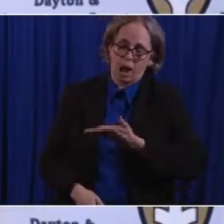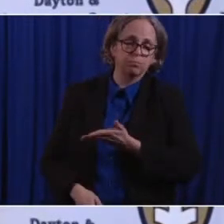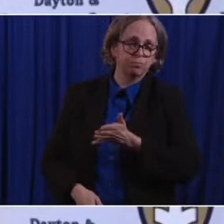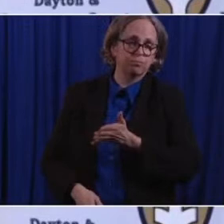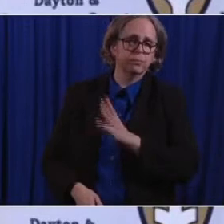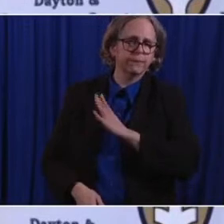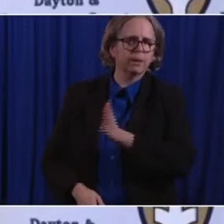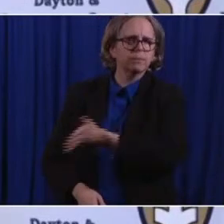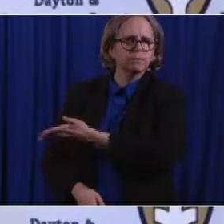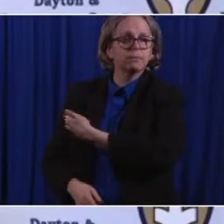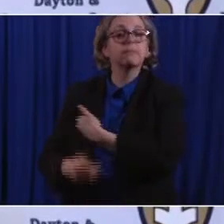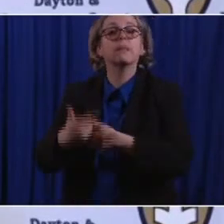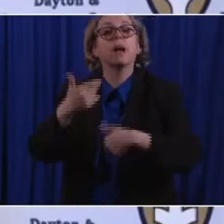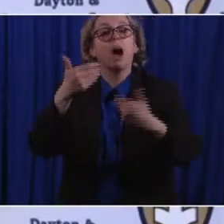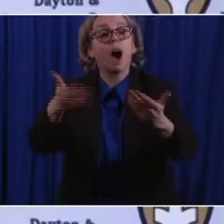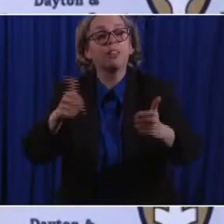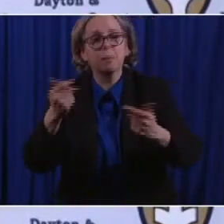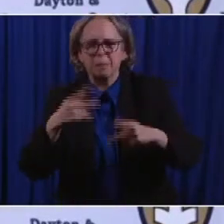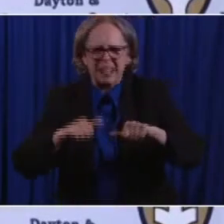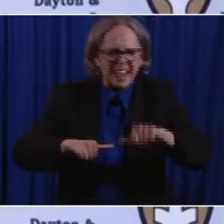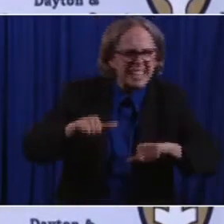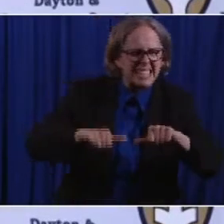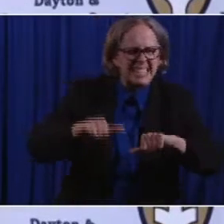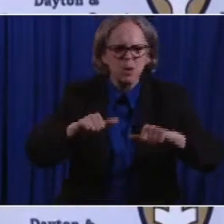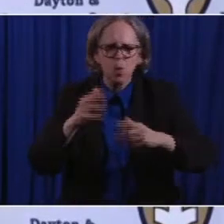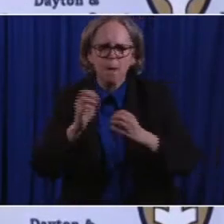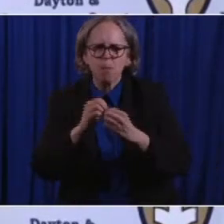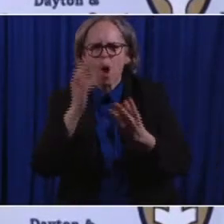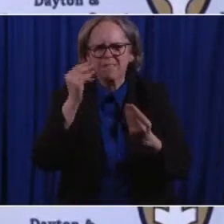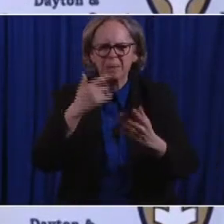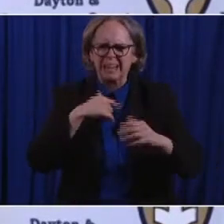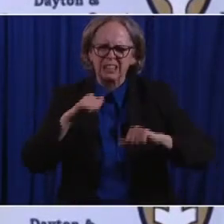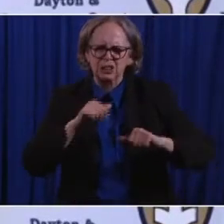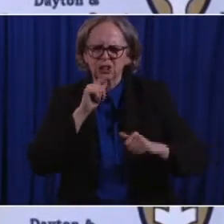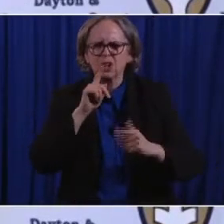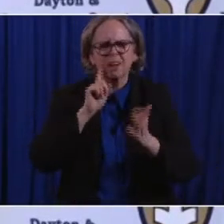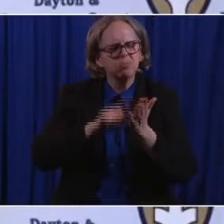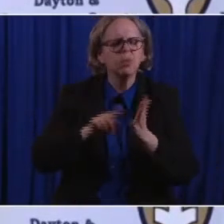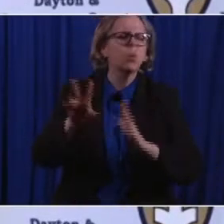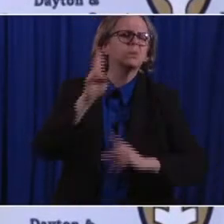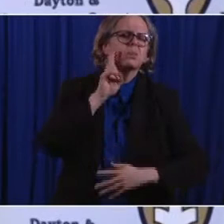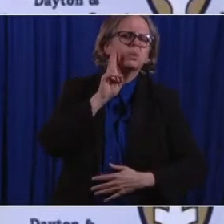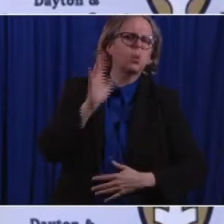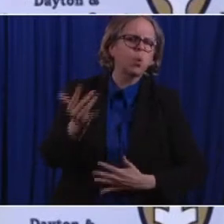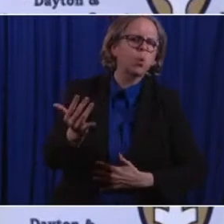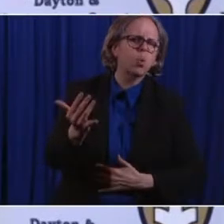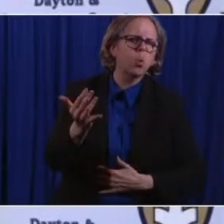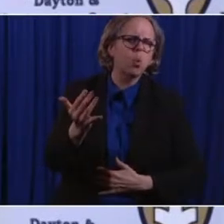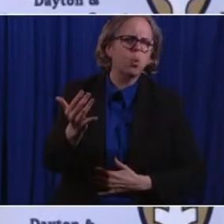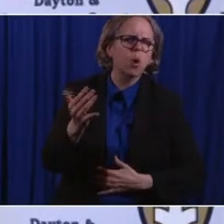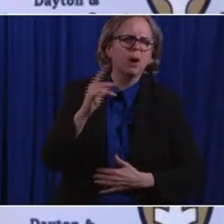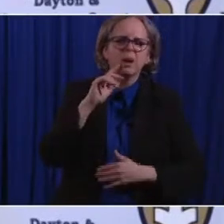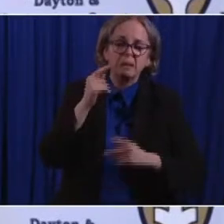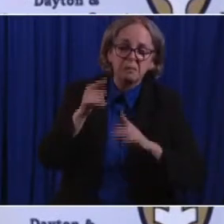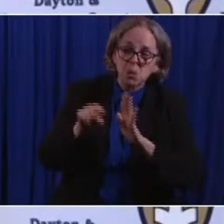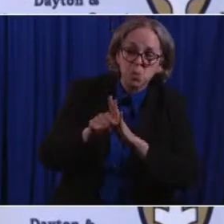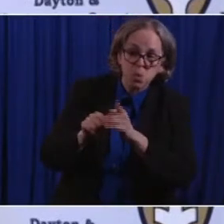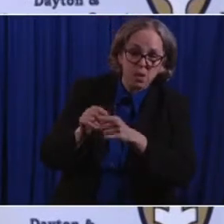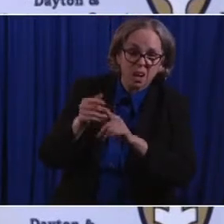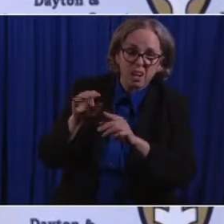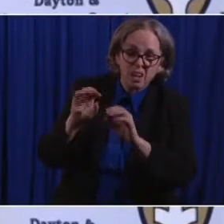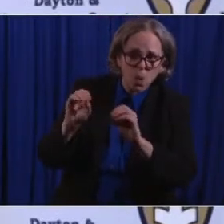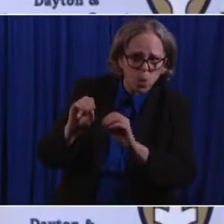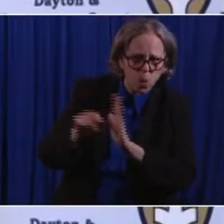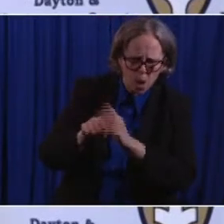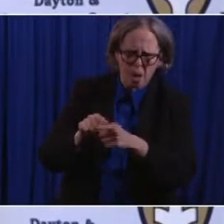who want more information, maybe have wanted to wait a while till they see what the